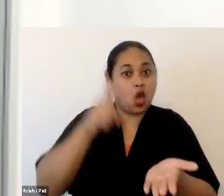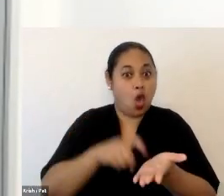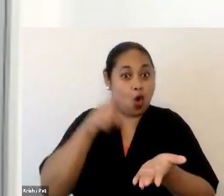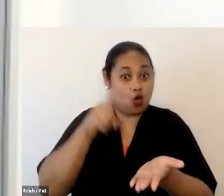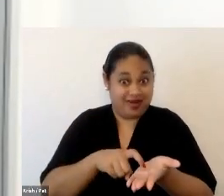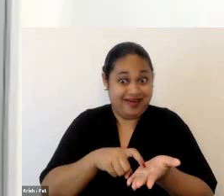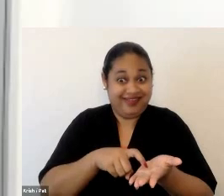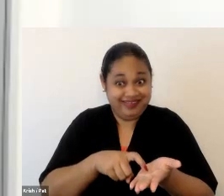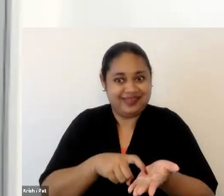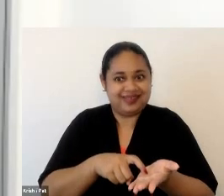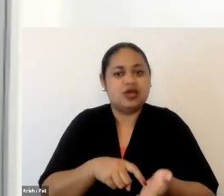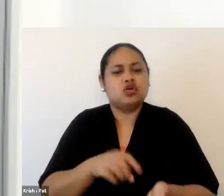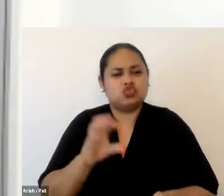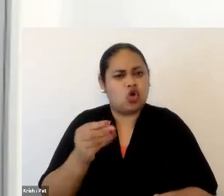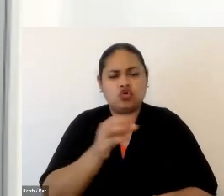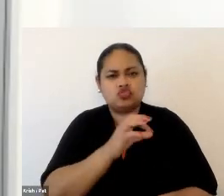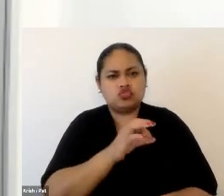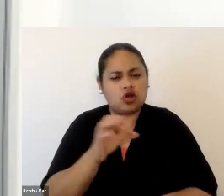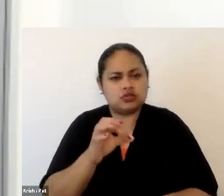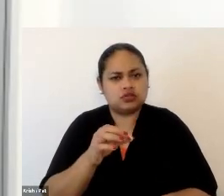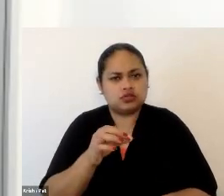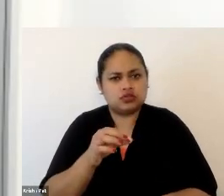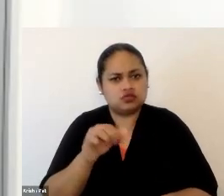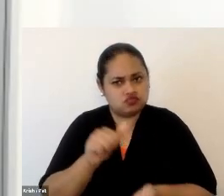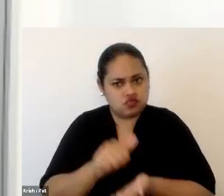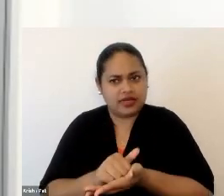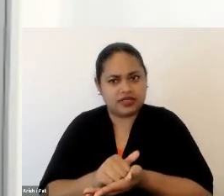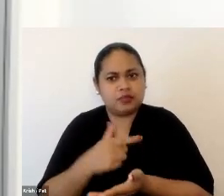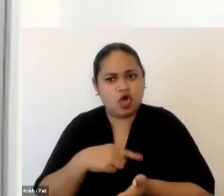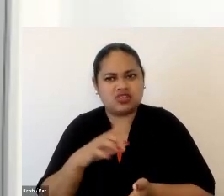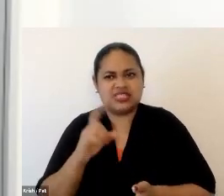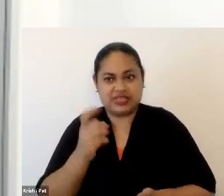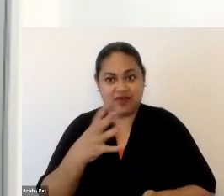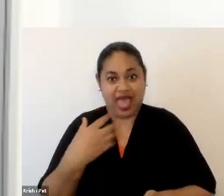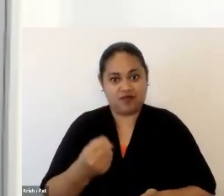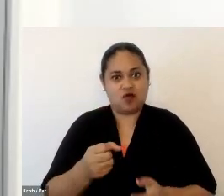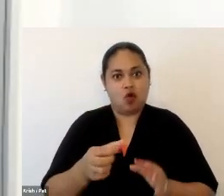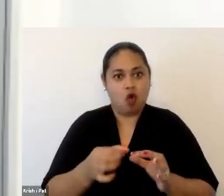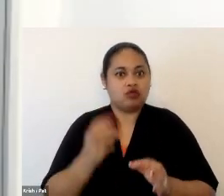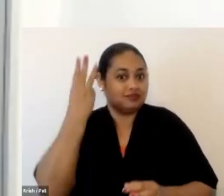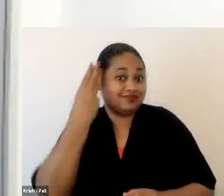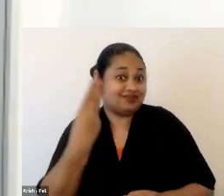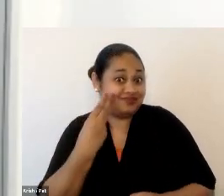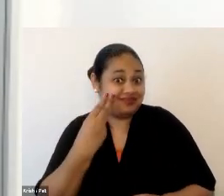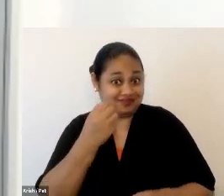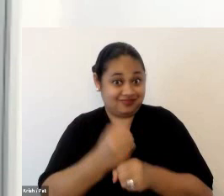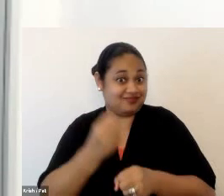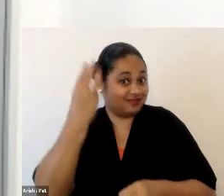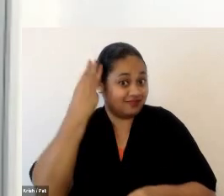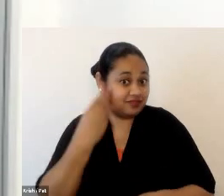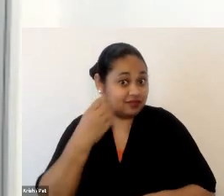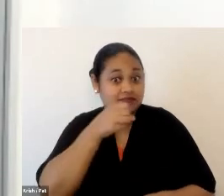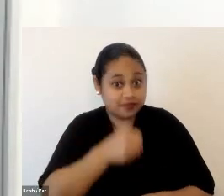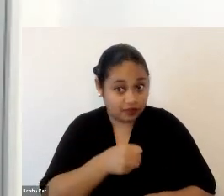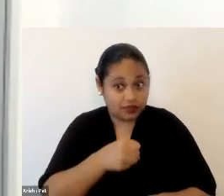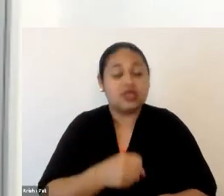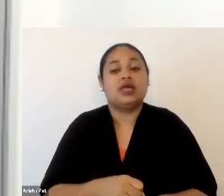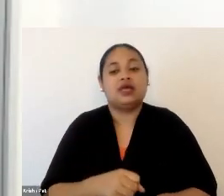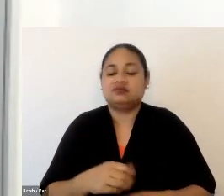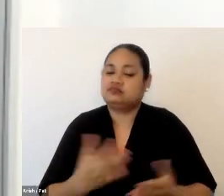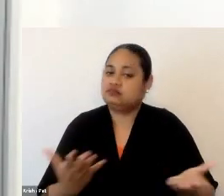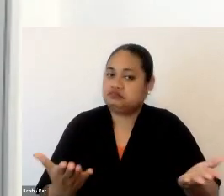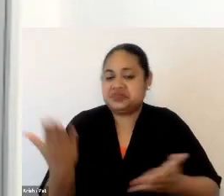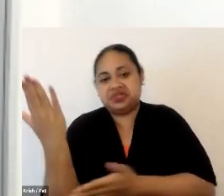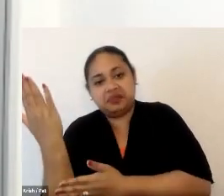to treat someone unfavorably because of their gender, for example. And so whether or not that decision